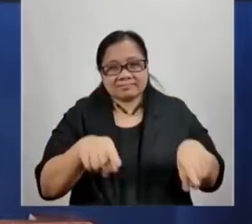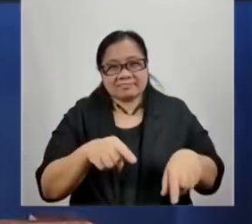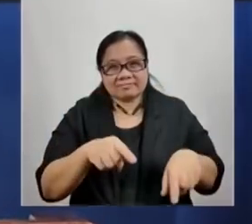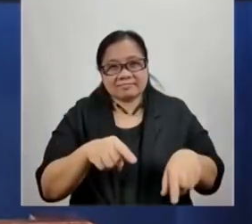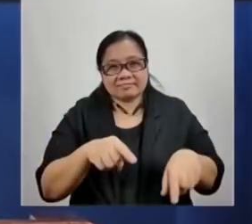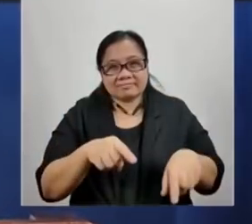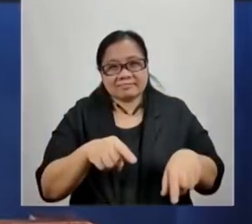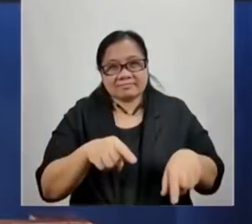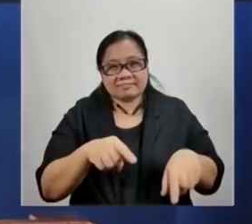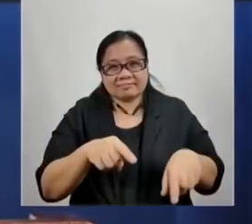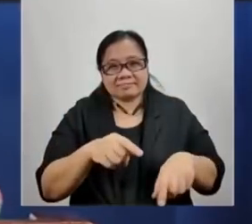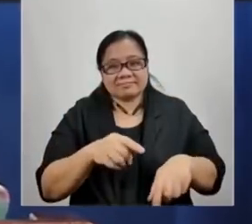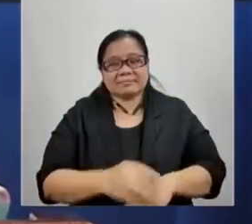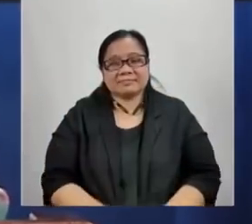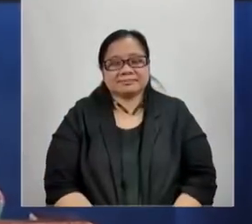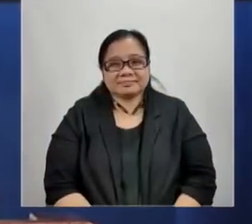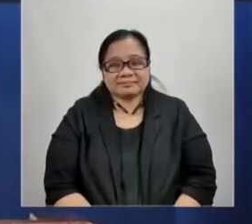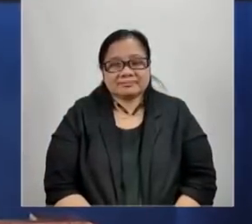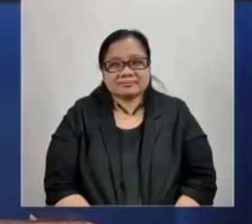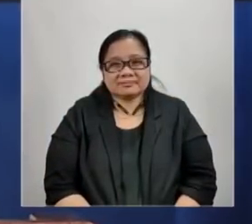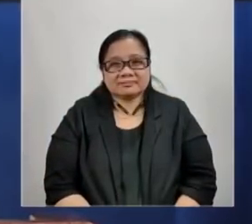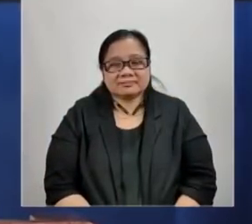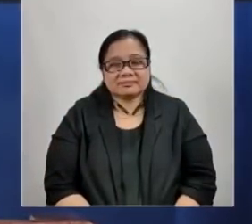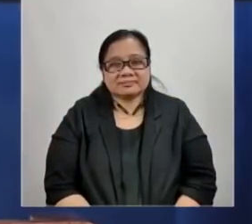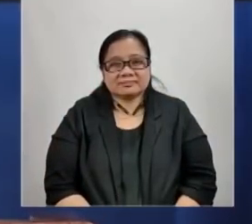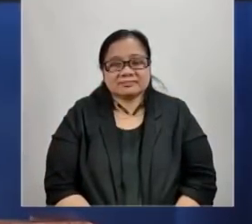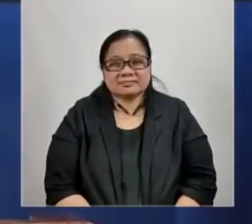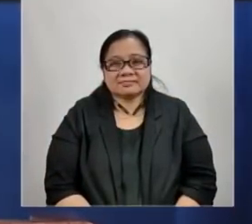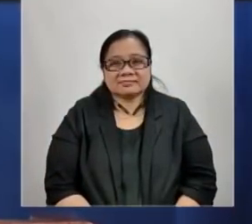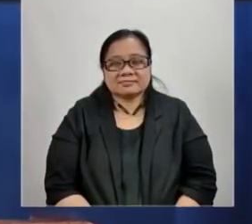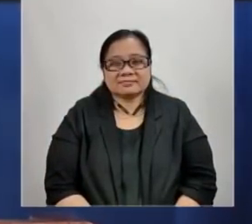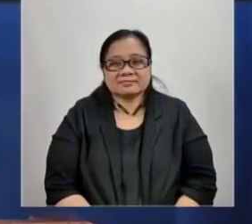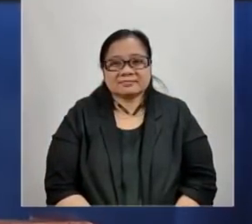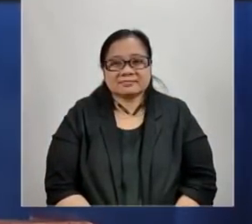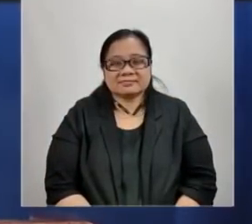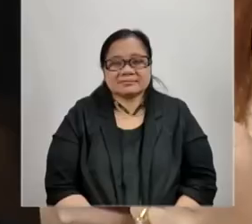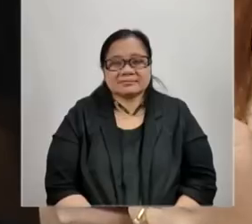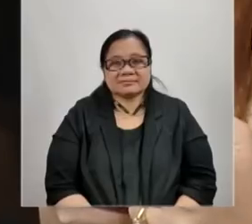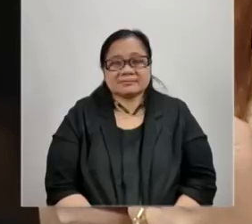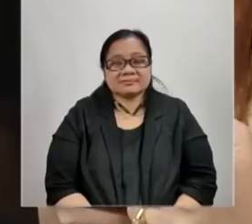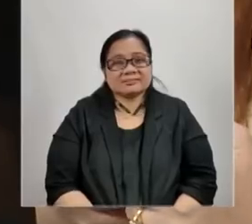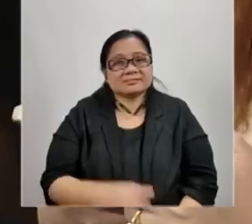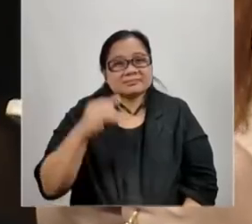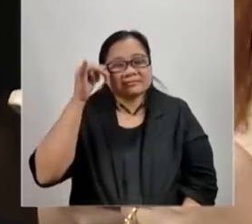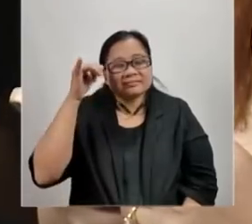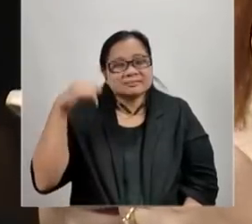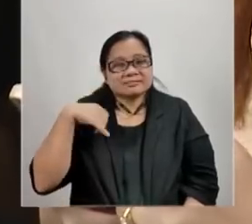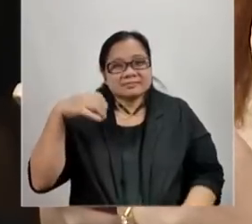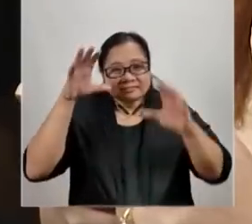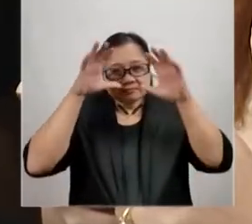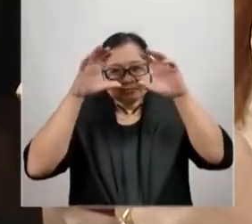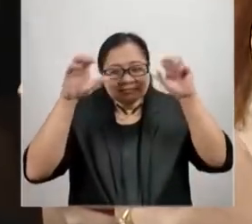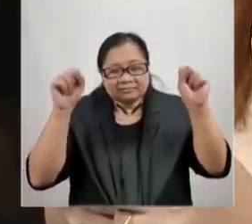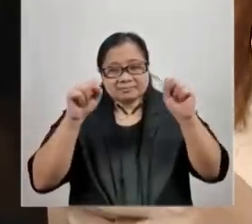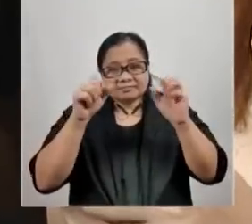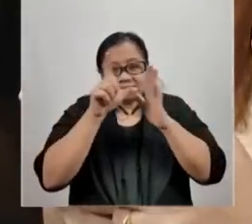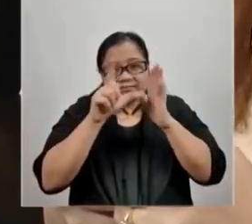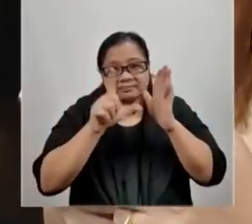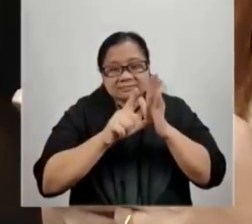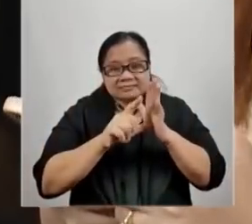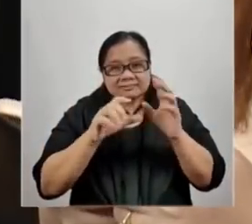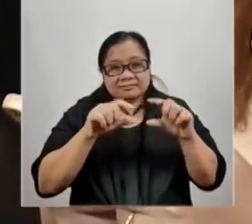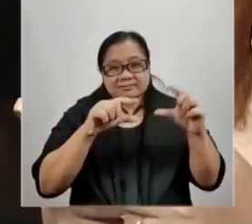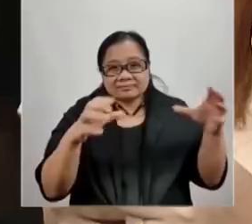Right now- questions? Kat Domingo, ABS-CBN. Ma'am, yesterday, the Presidential Legal Counsel issued several